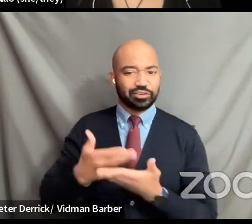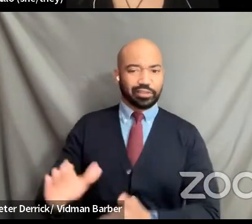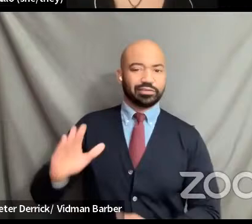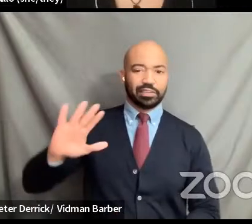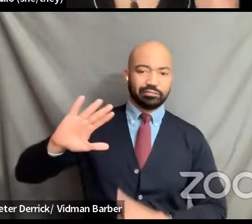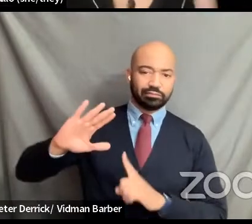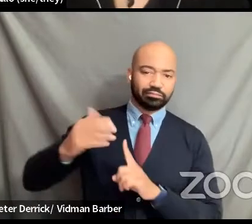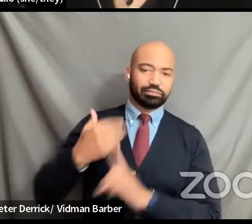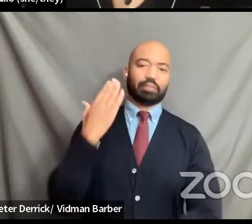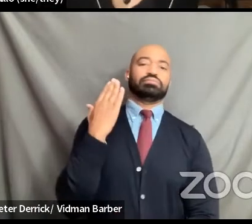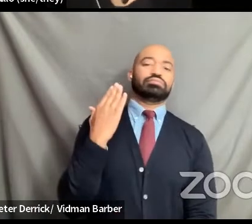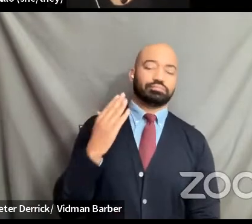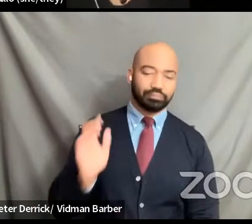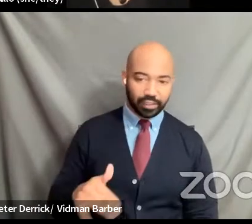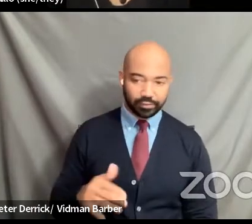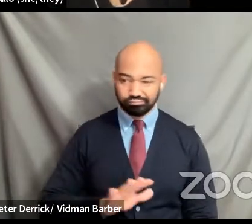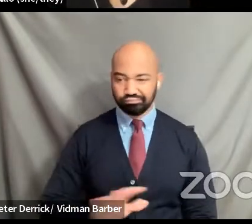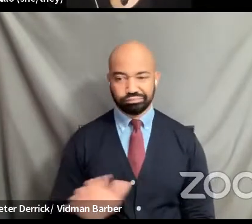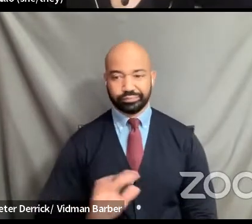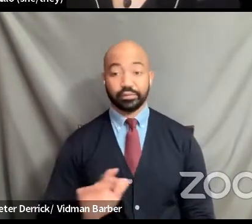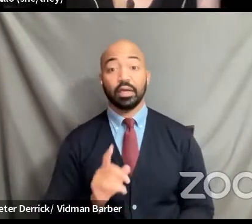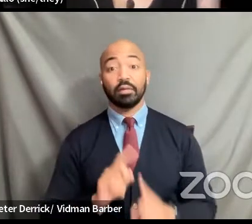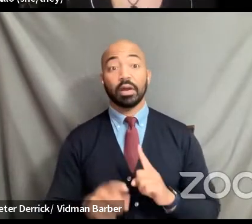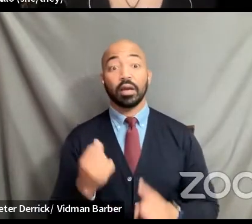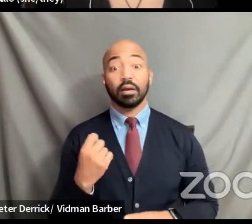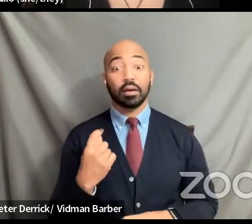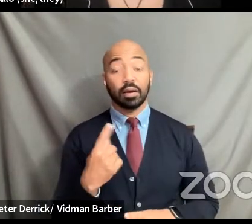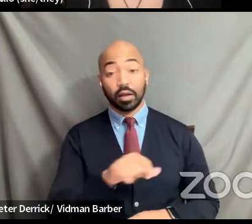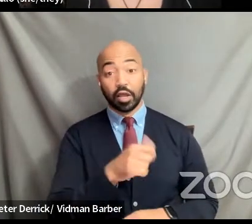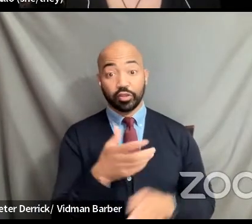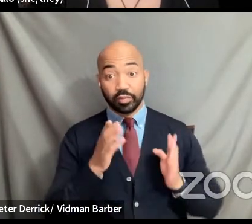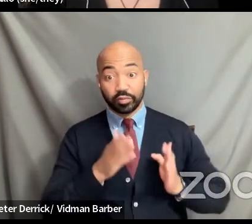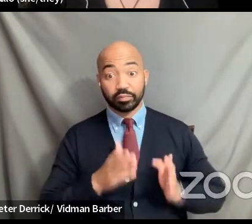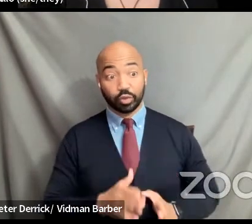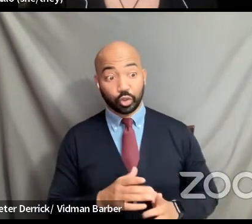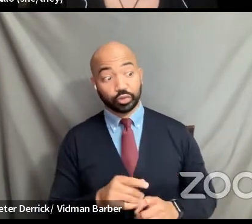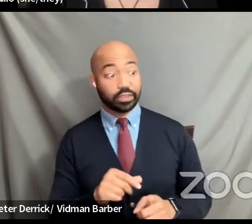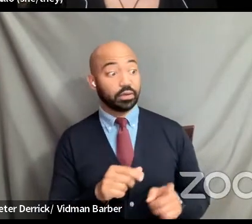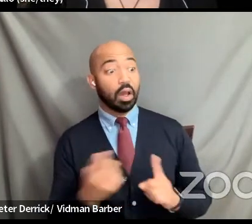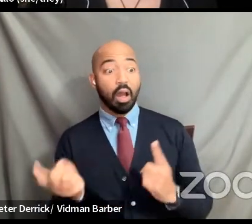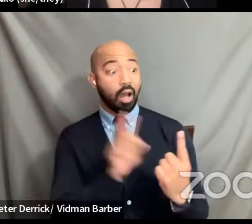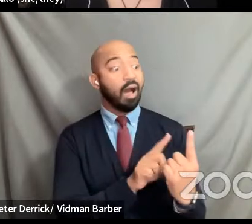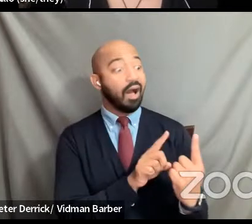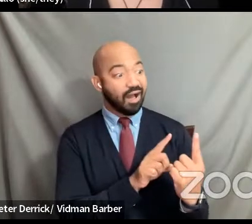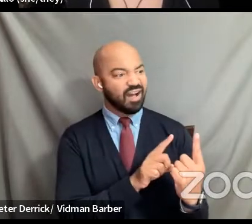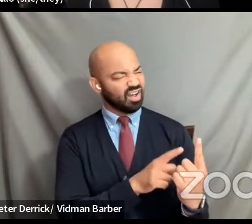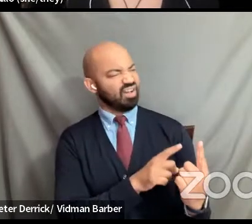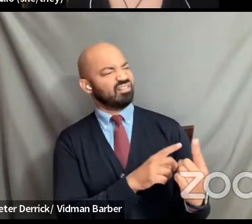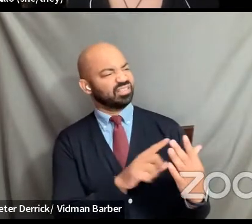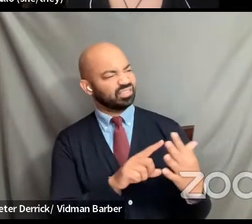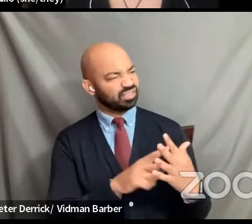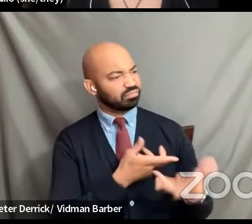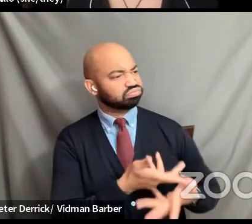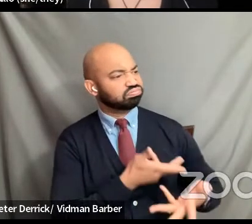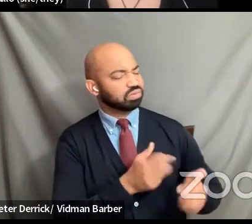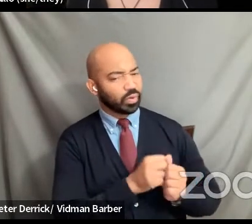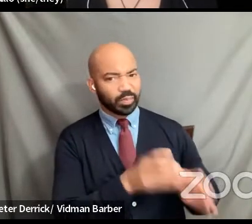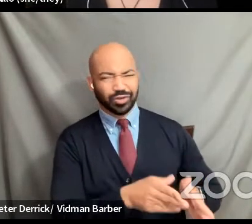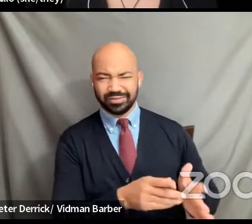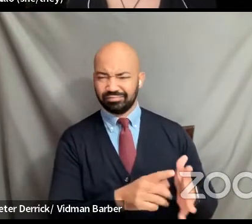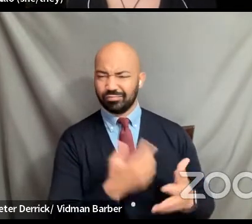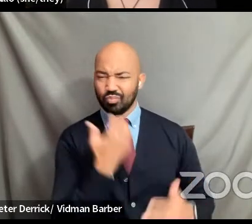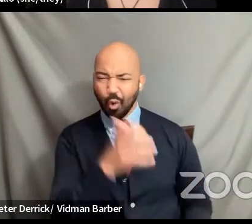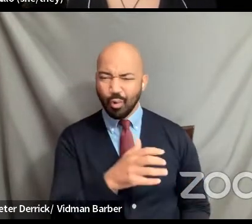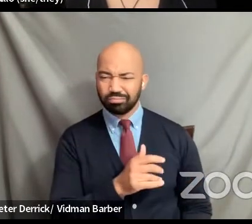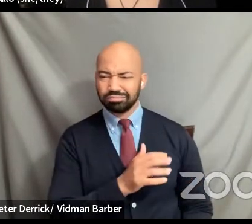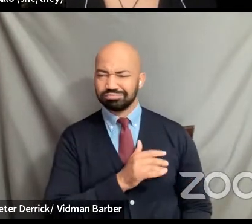like, if you look at the other side, cold walking up to people and just talking to them has started so many relationships, and they can be so warm and